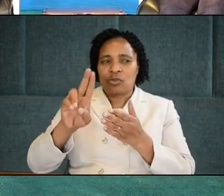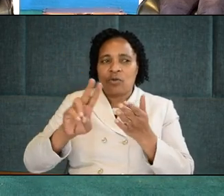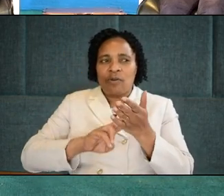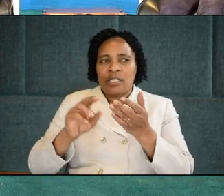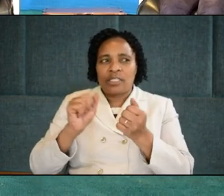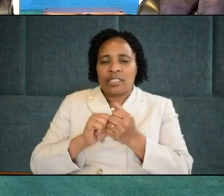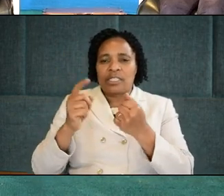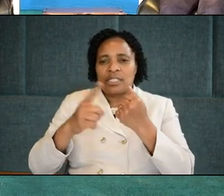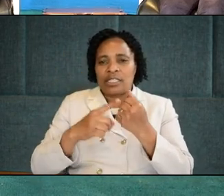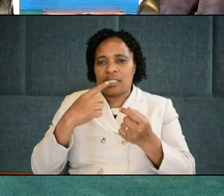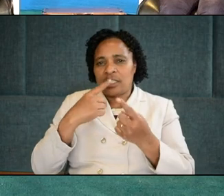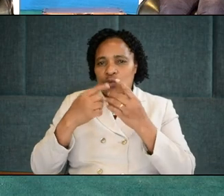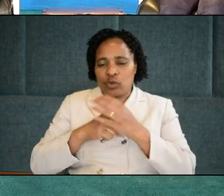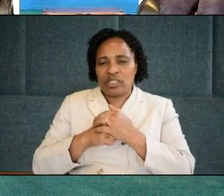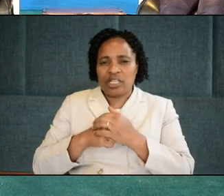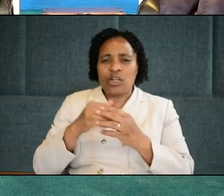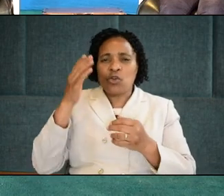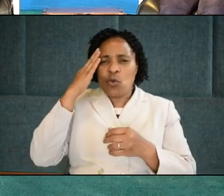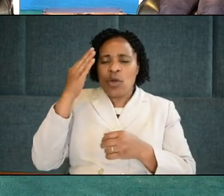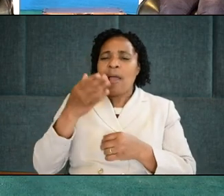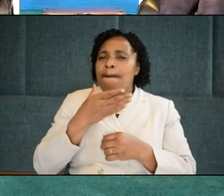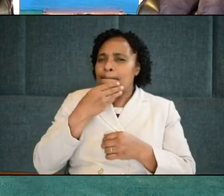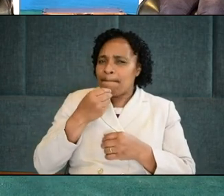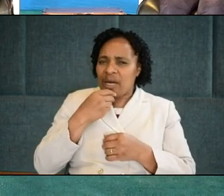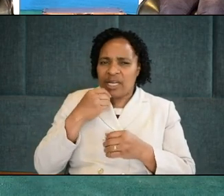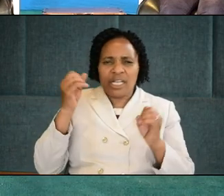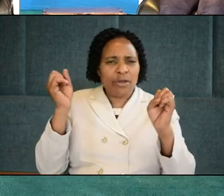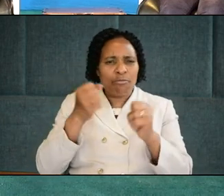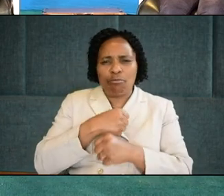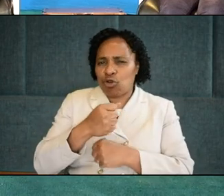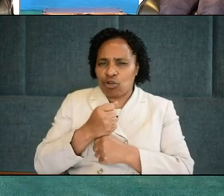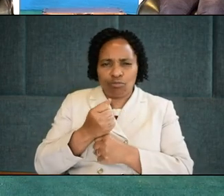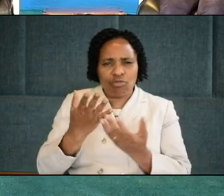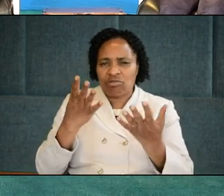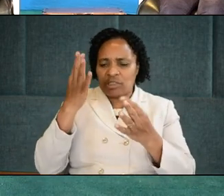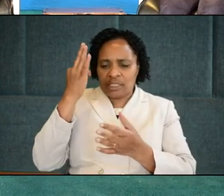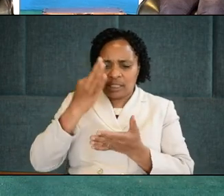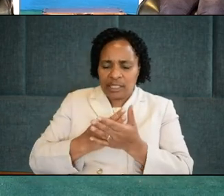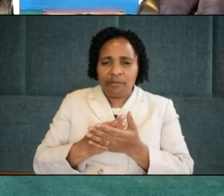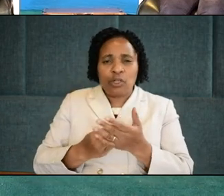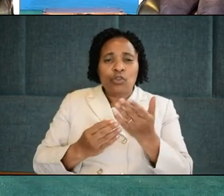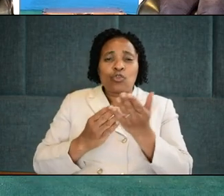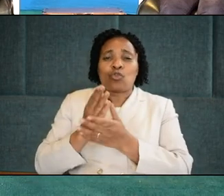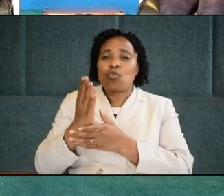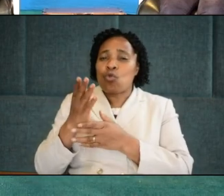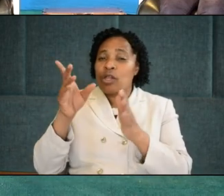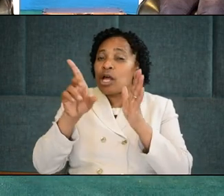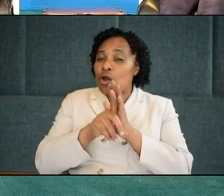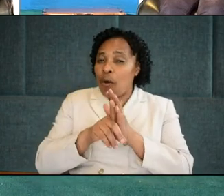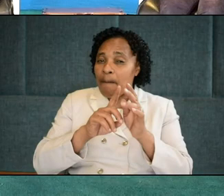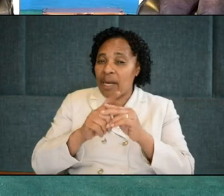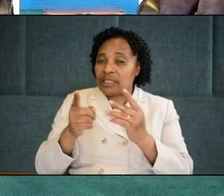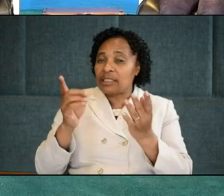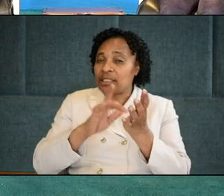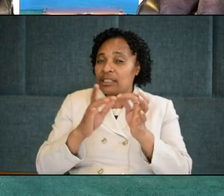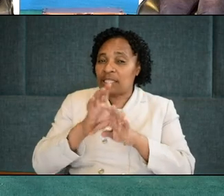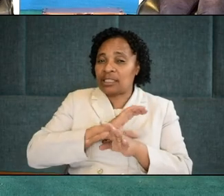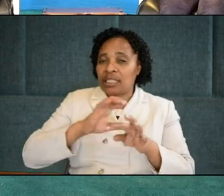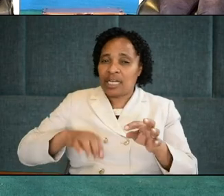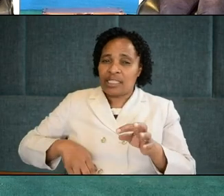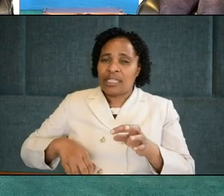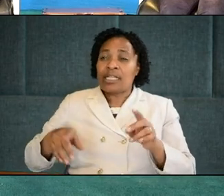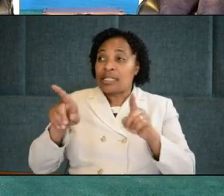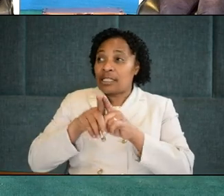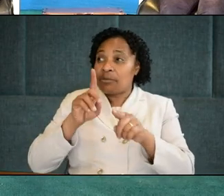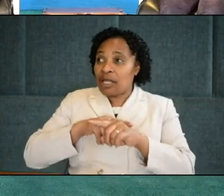says, knowing that a man is not justified by the works of the law, but by faith in Jesus Christ, even we have